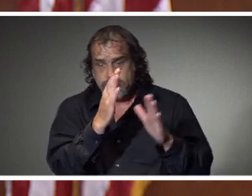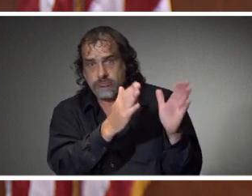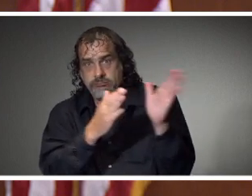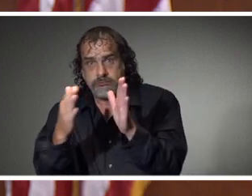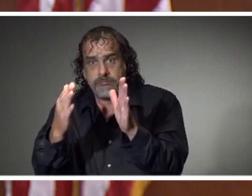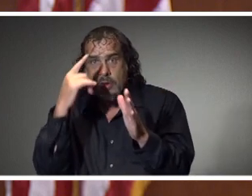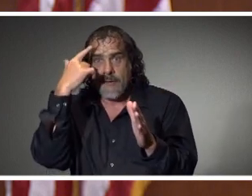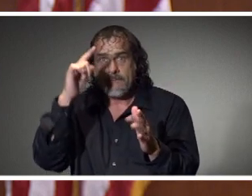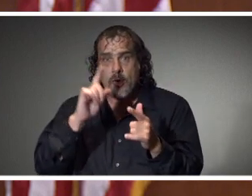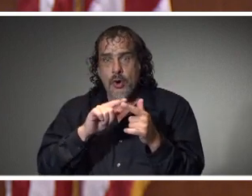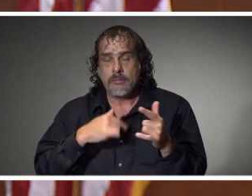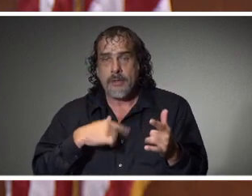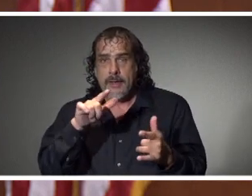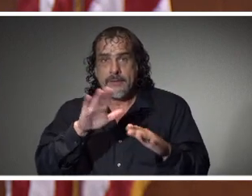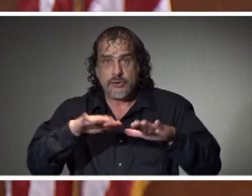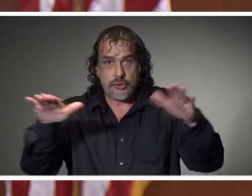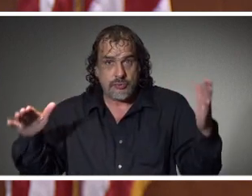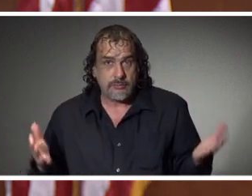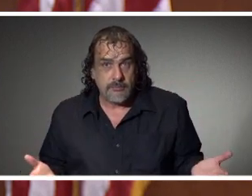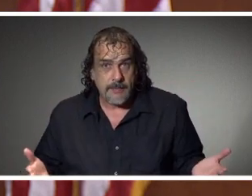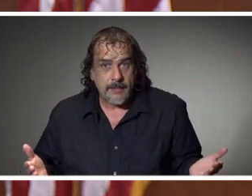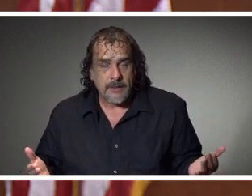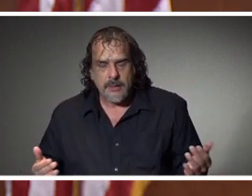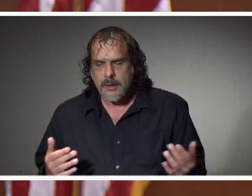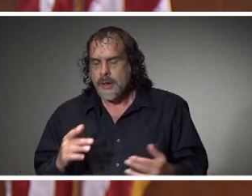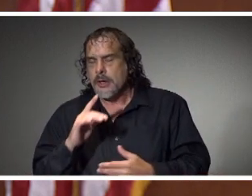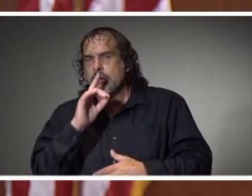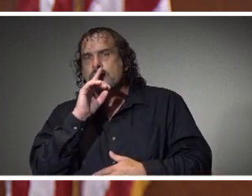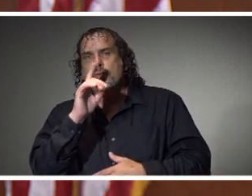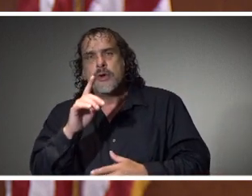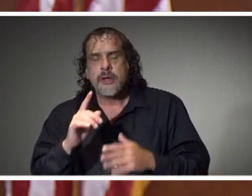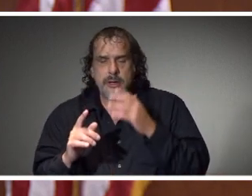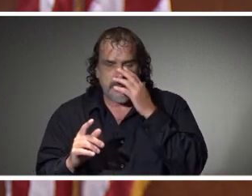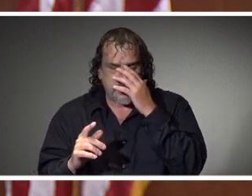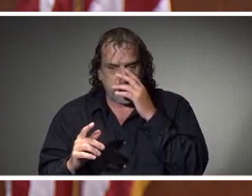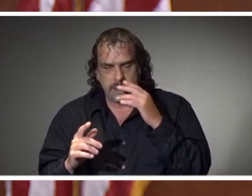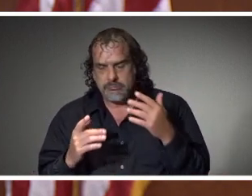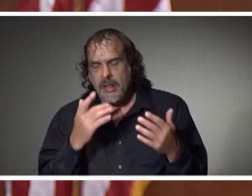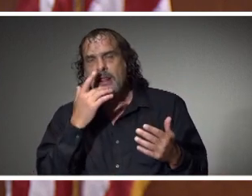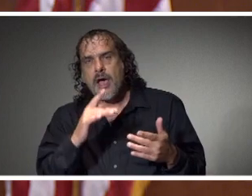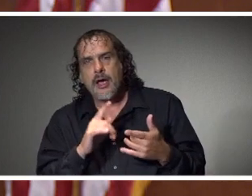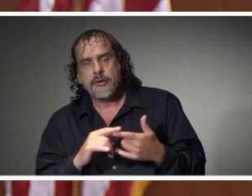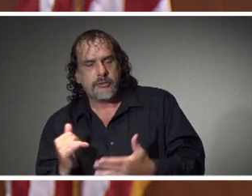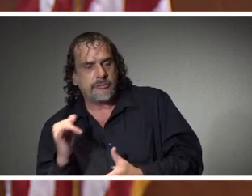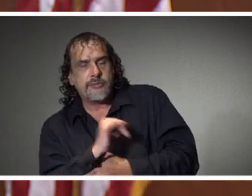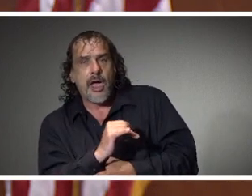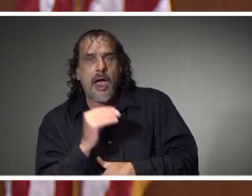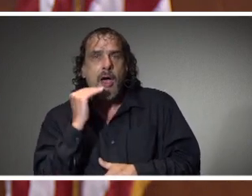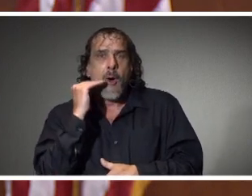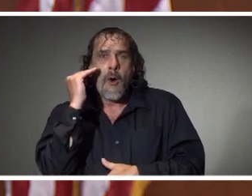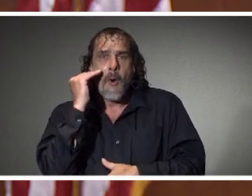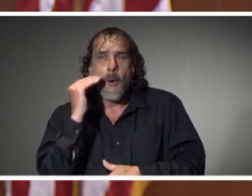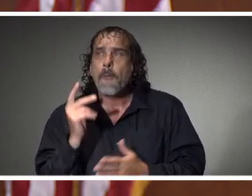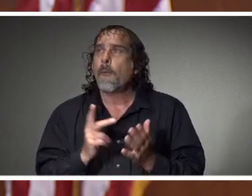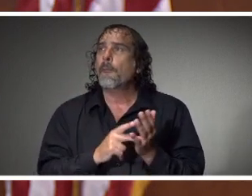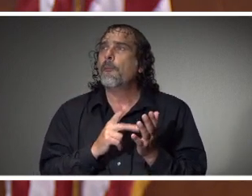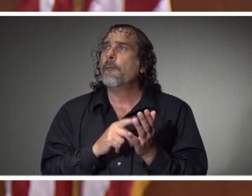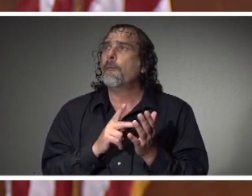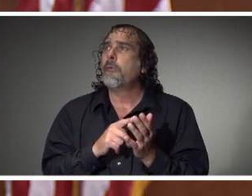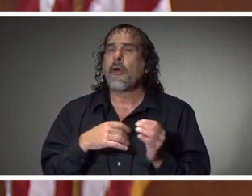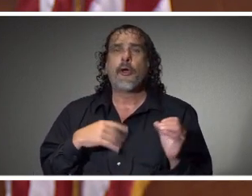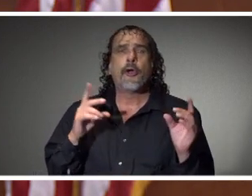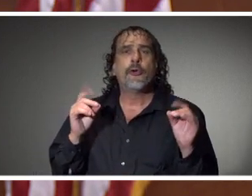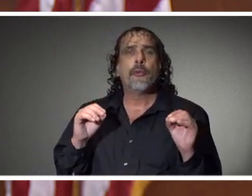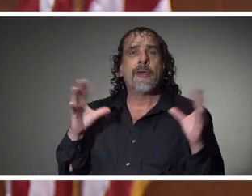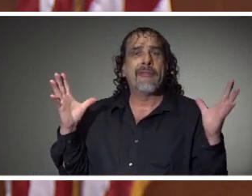for children. It is a tremendous privilege to be able to stay home, to get paid, and to have no worries. But